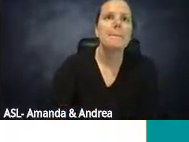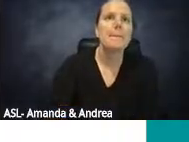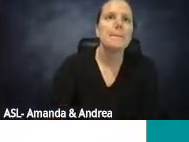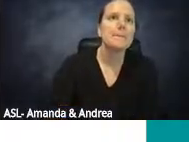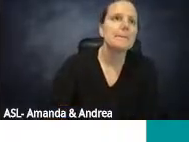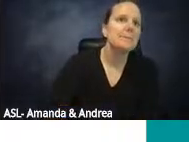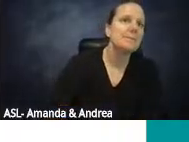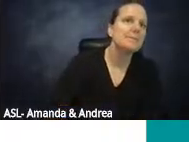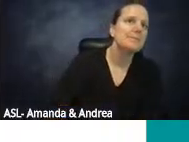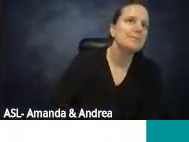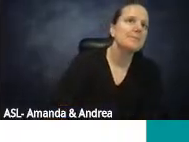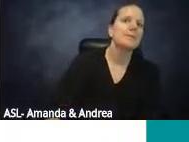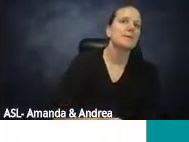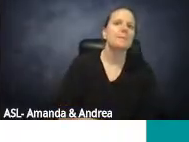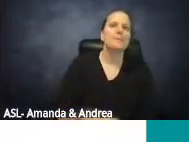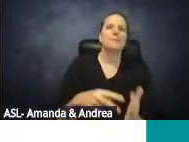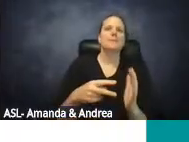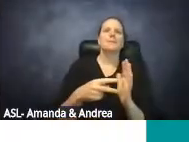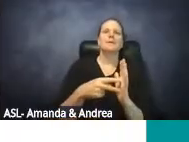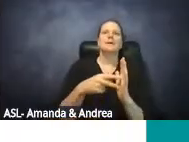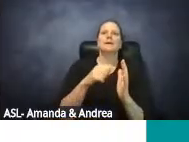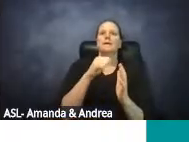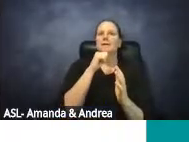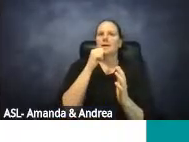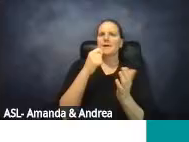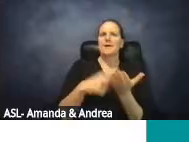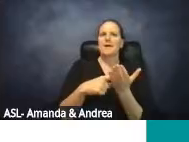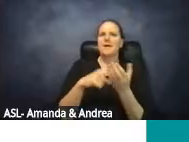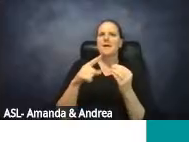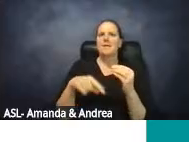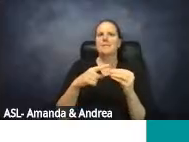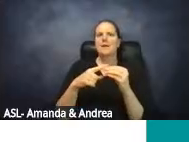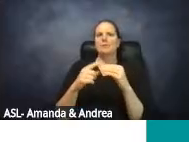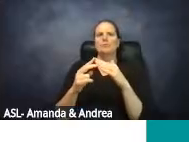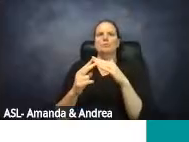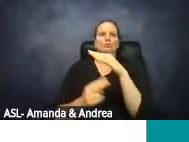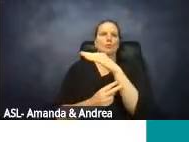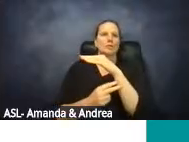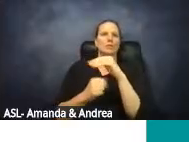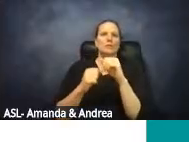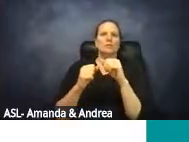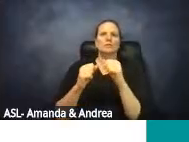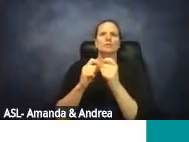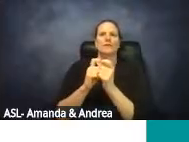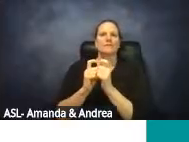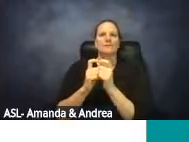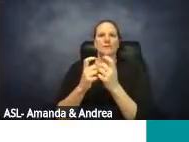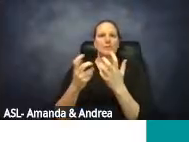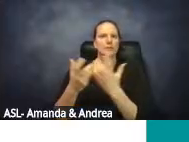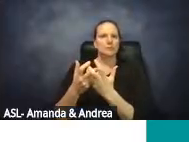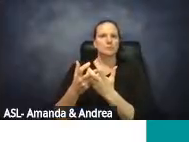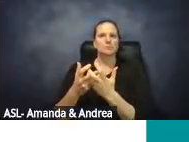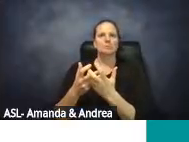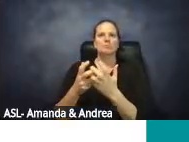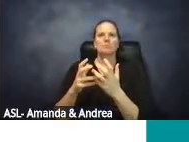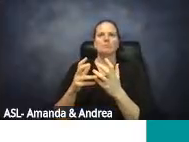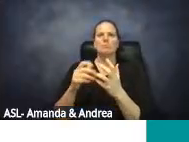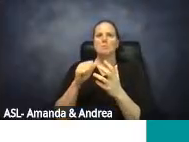elements, what we mean are, we're not talking about the bridge configuration. We're not talking